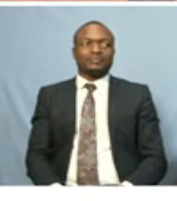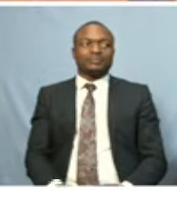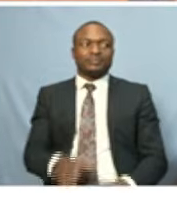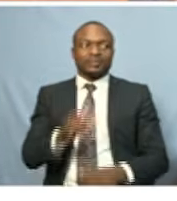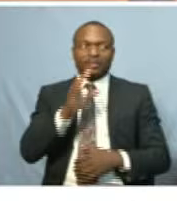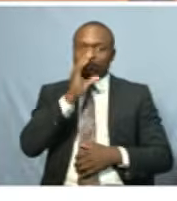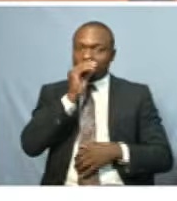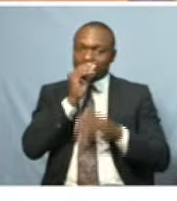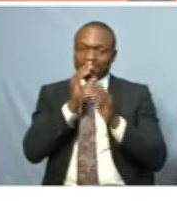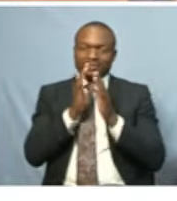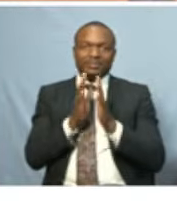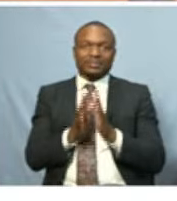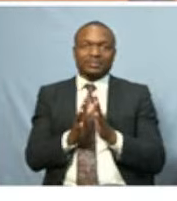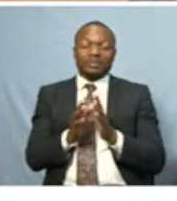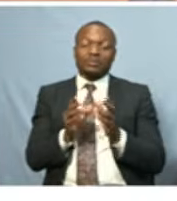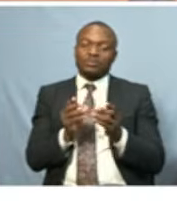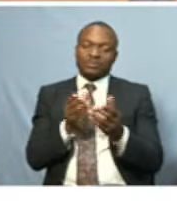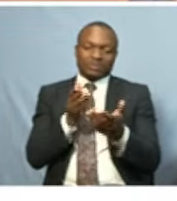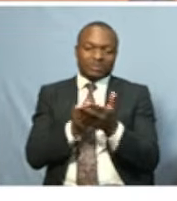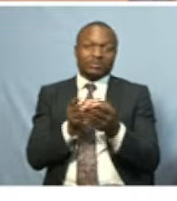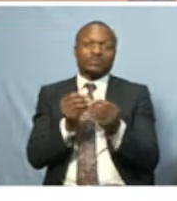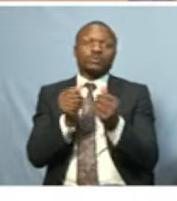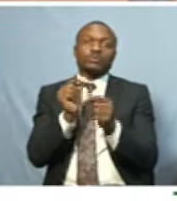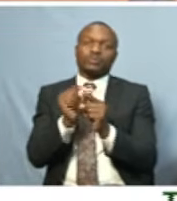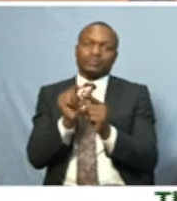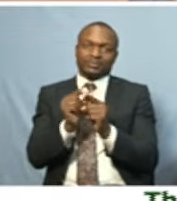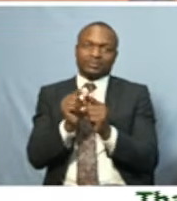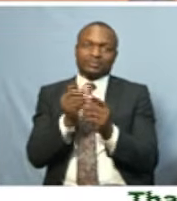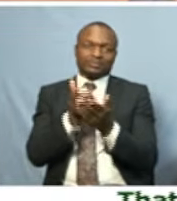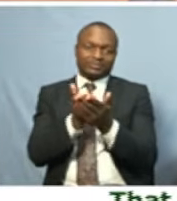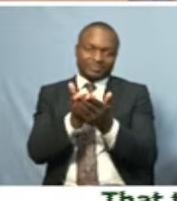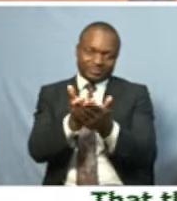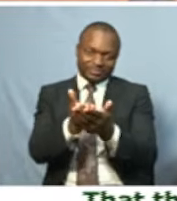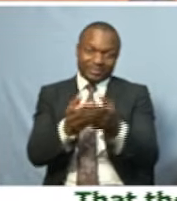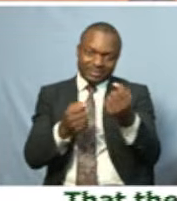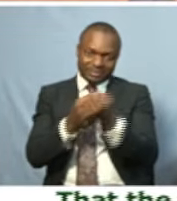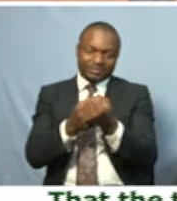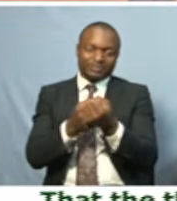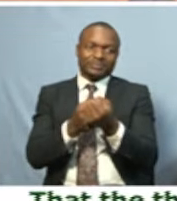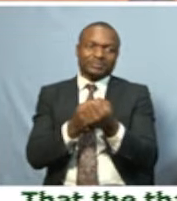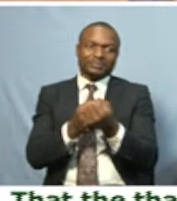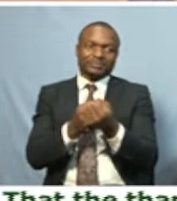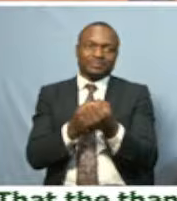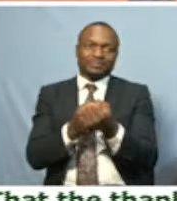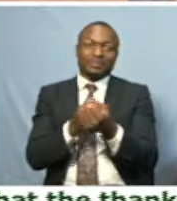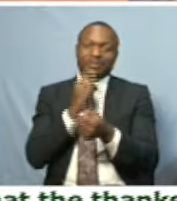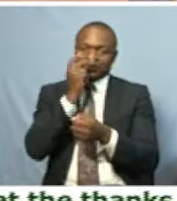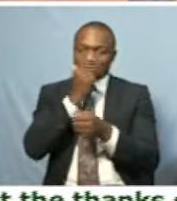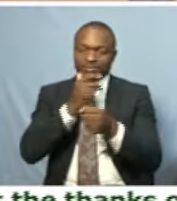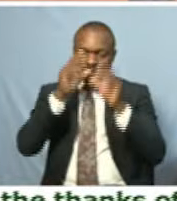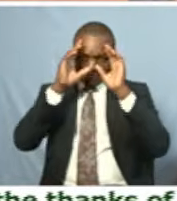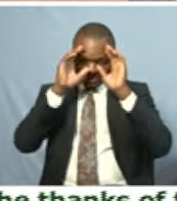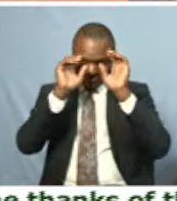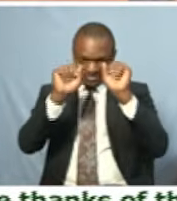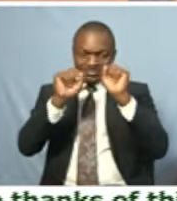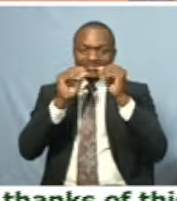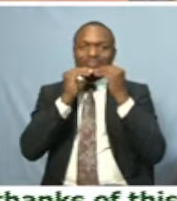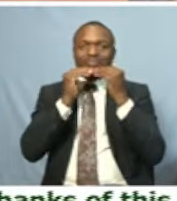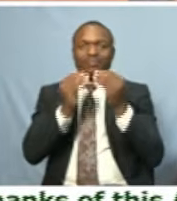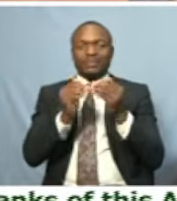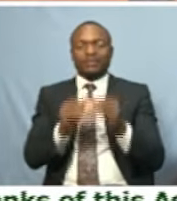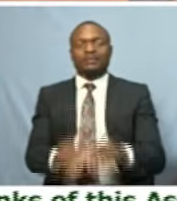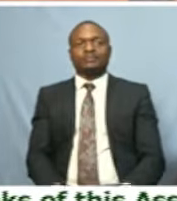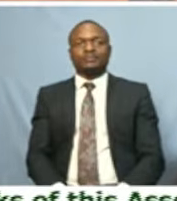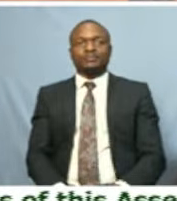Madam Speaker, with these few words, I submit and support the speech of the President. Thank you.